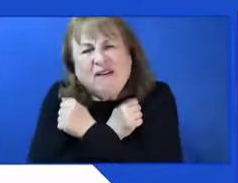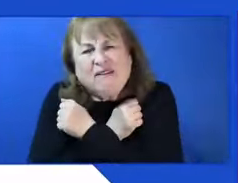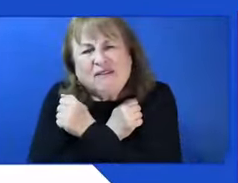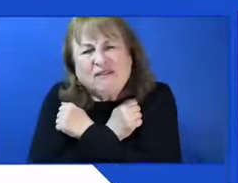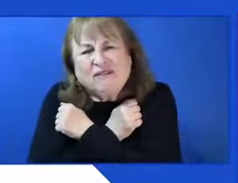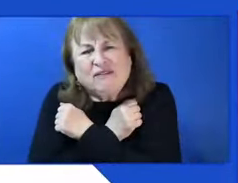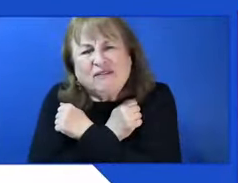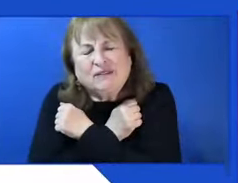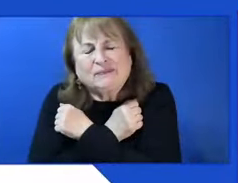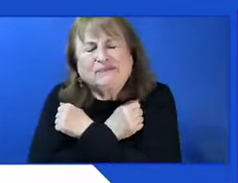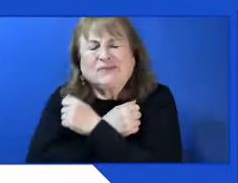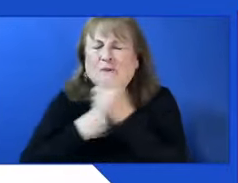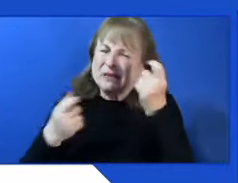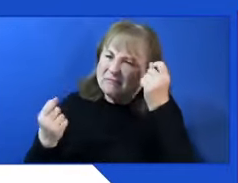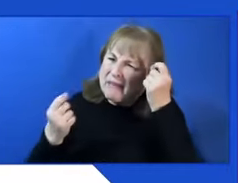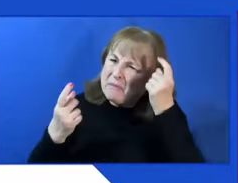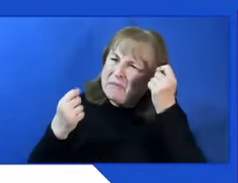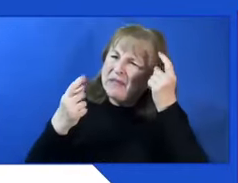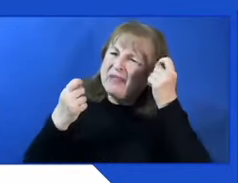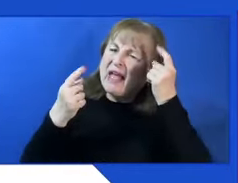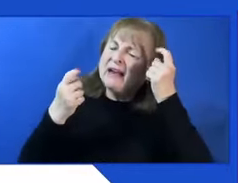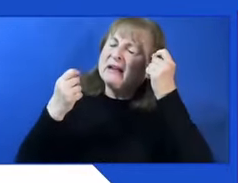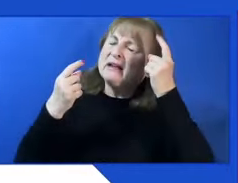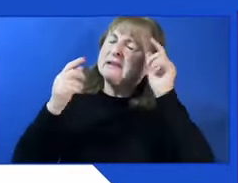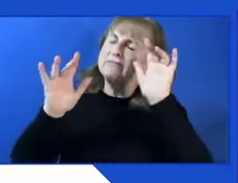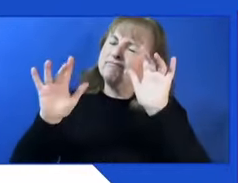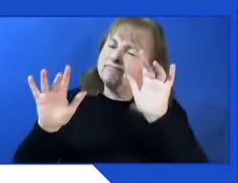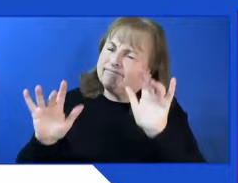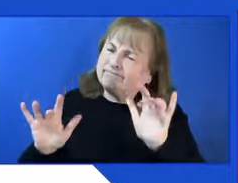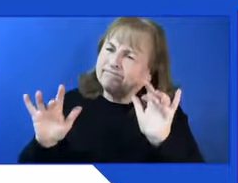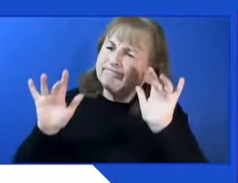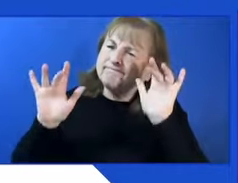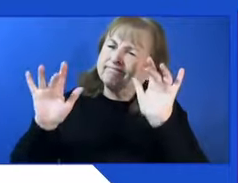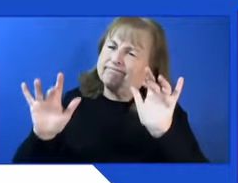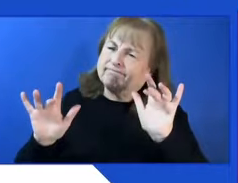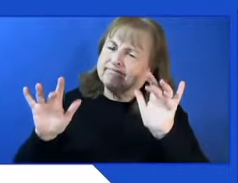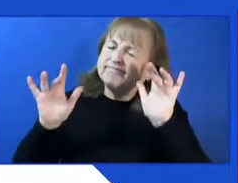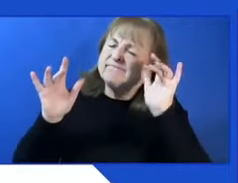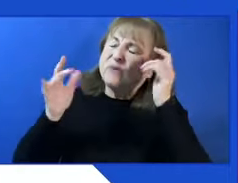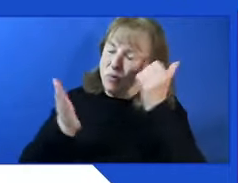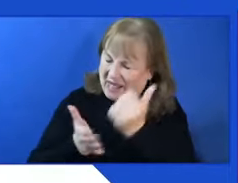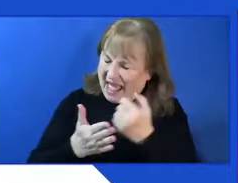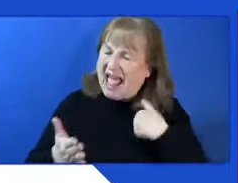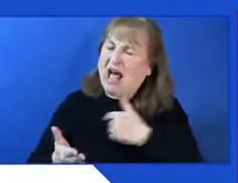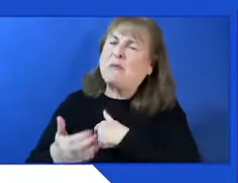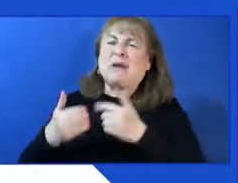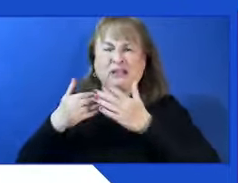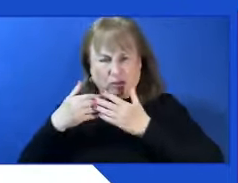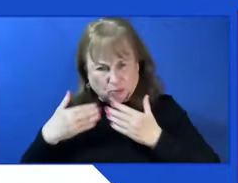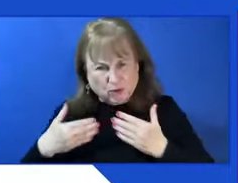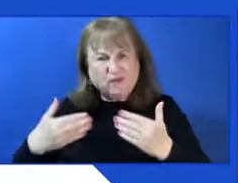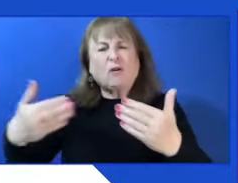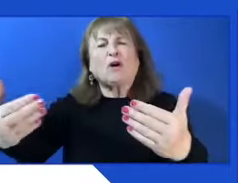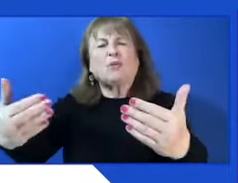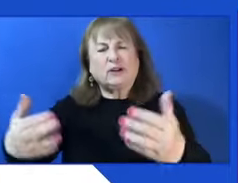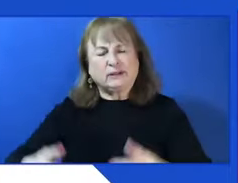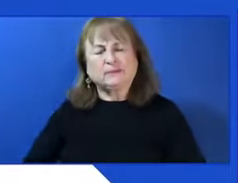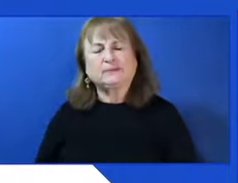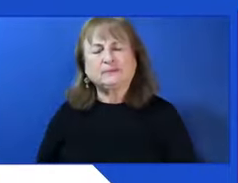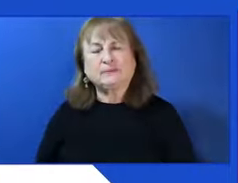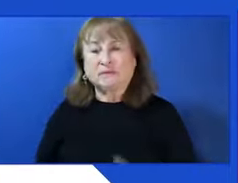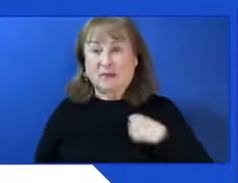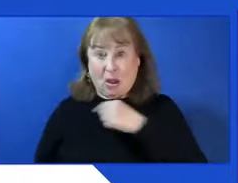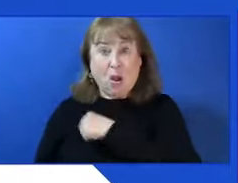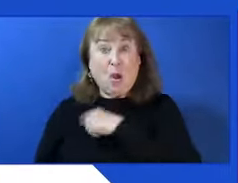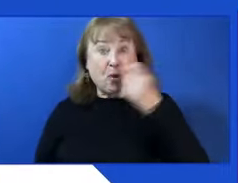Be empathetic. Being empathetic is what will help us to move forward. We